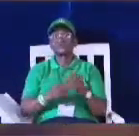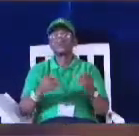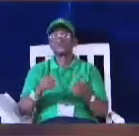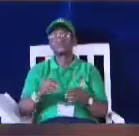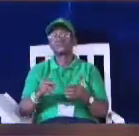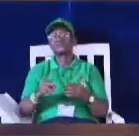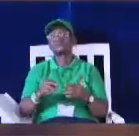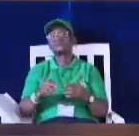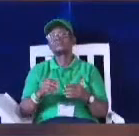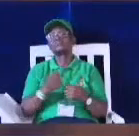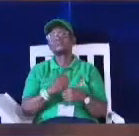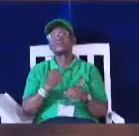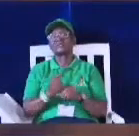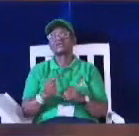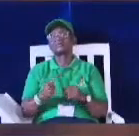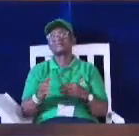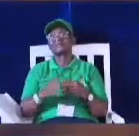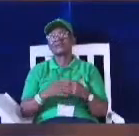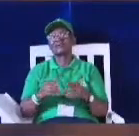She said,